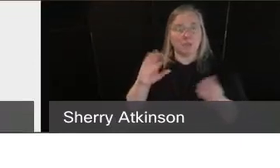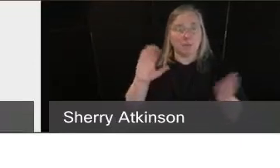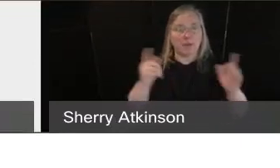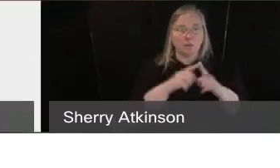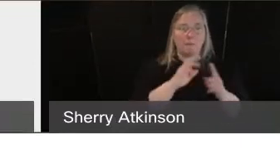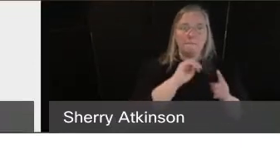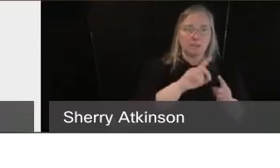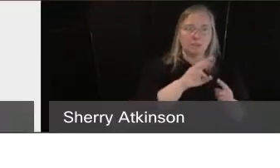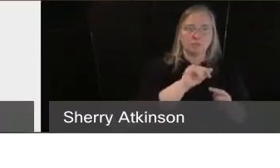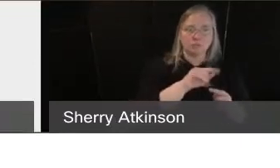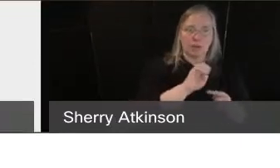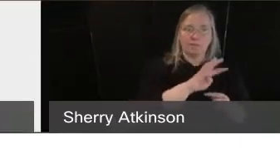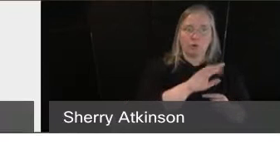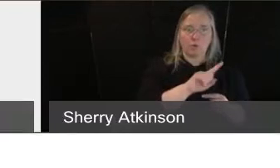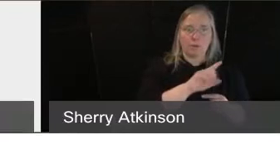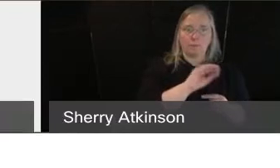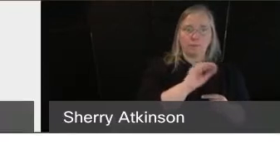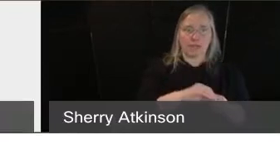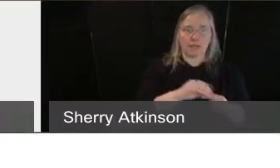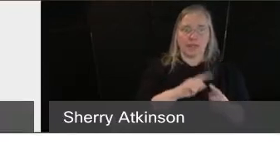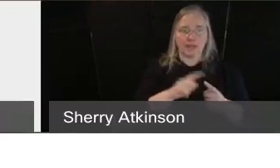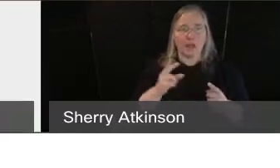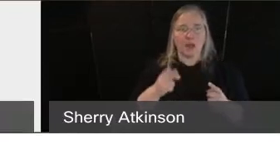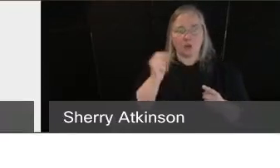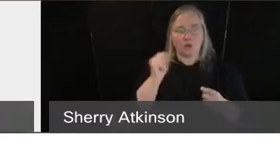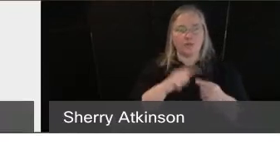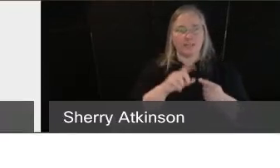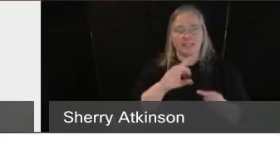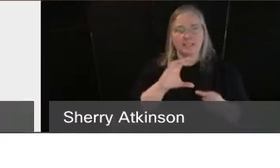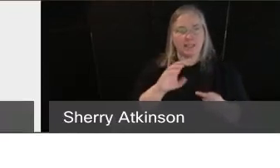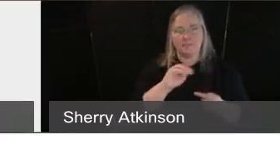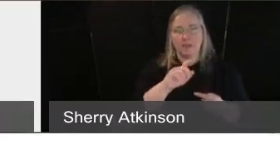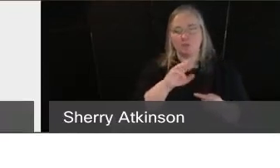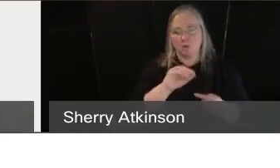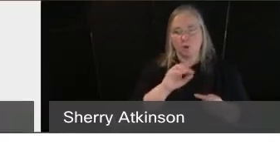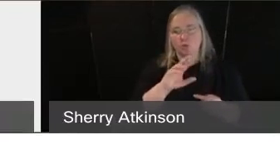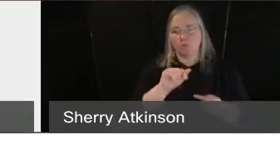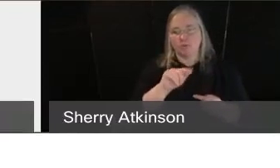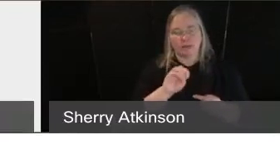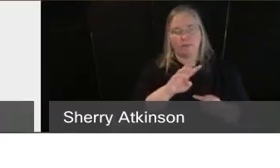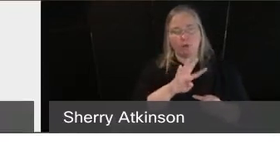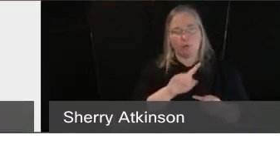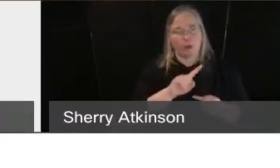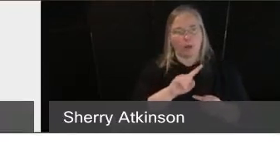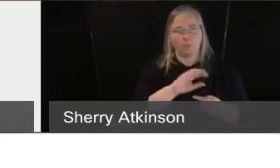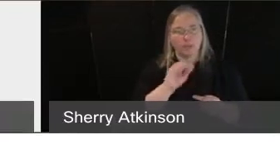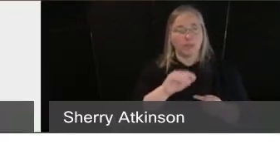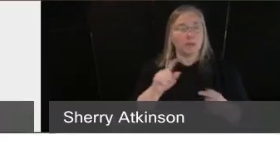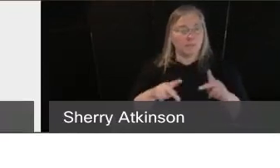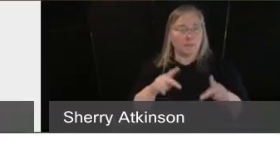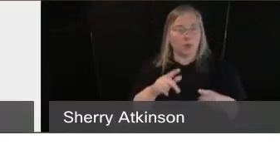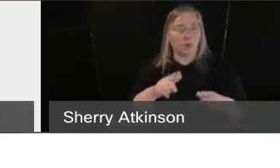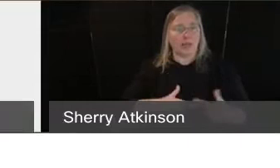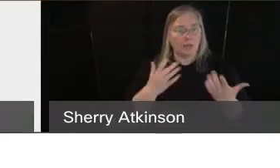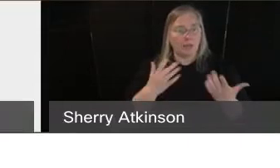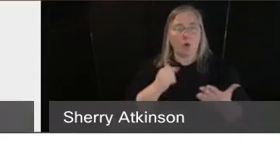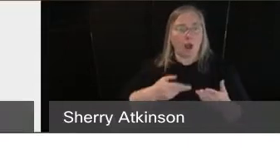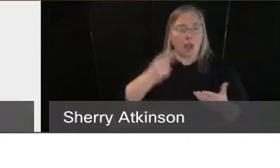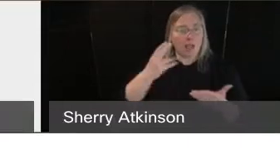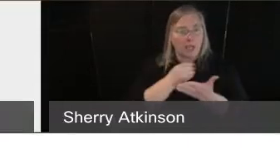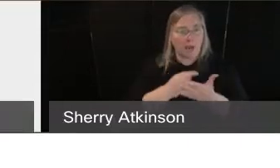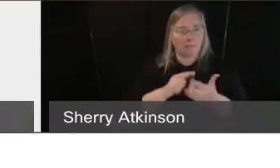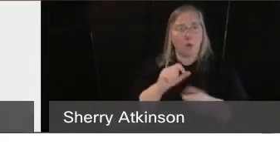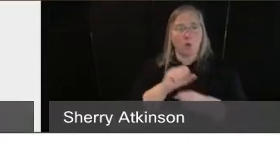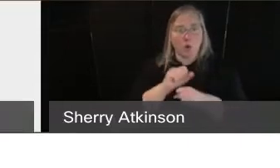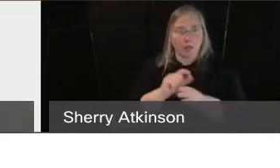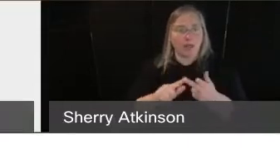and higher than the DC metro rate of 51%. So the people who live here are high income, working, and educated. And where do they